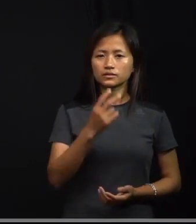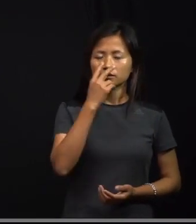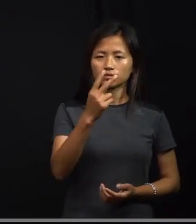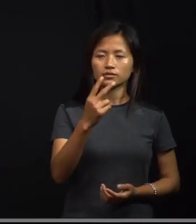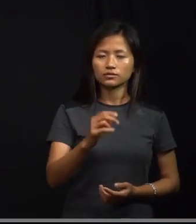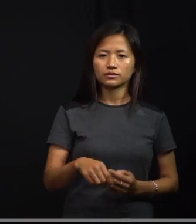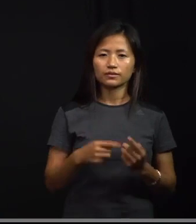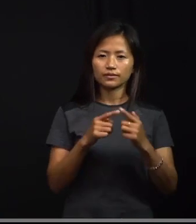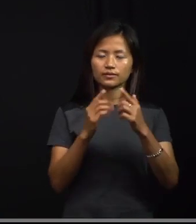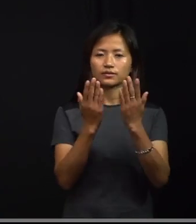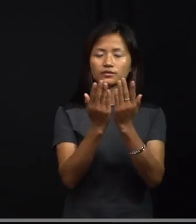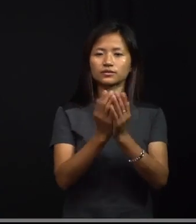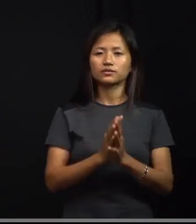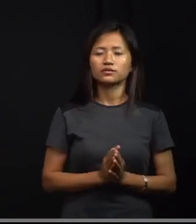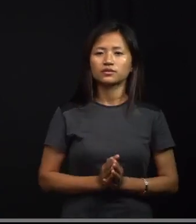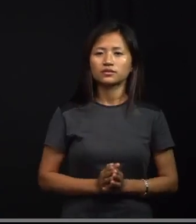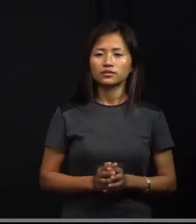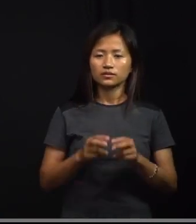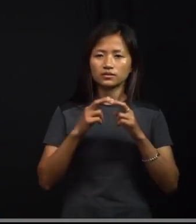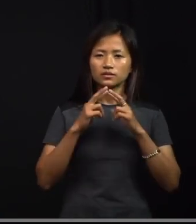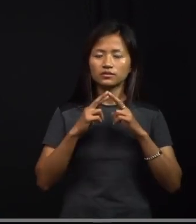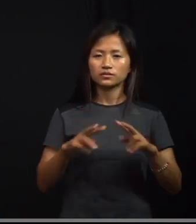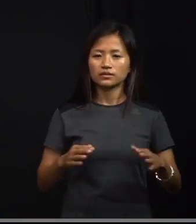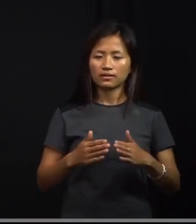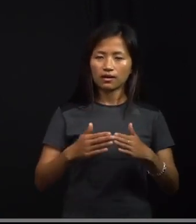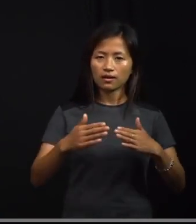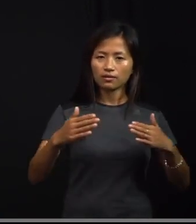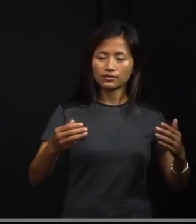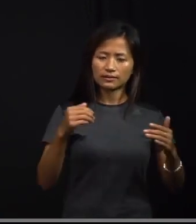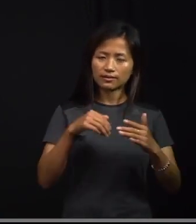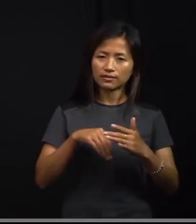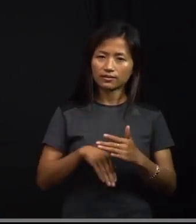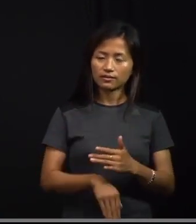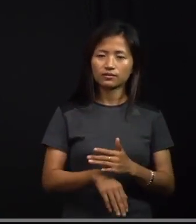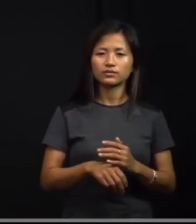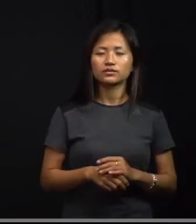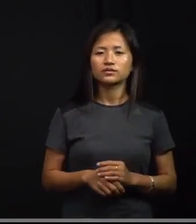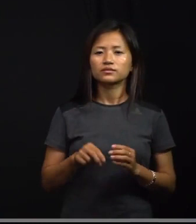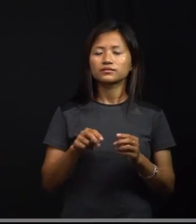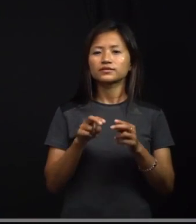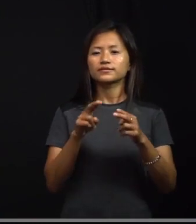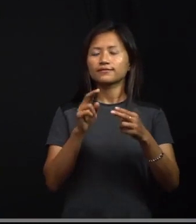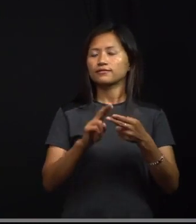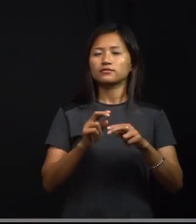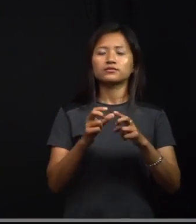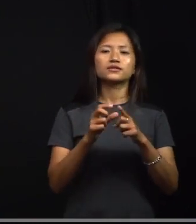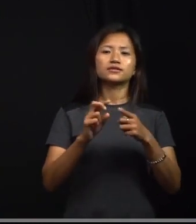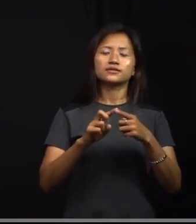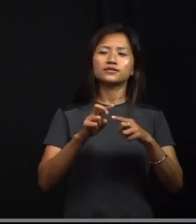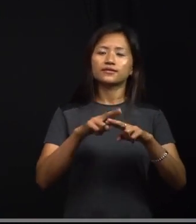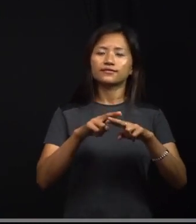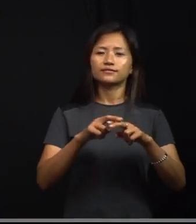the textbook, they have given very elaborate and deep definitions about